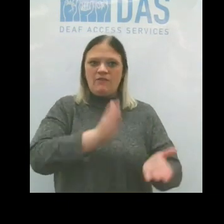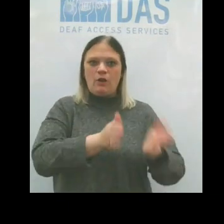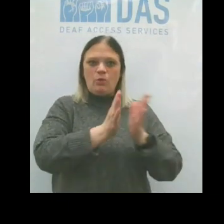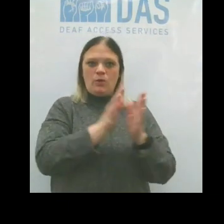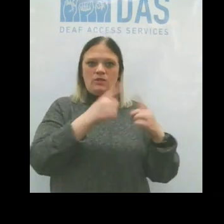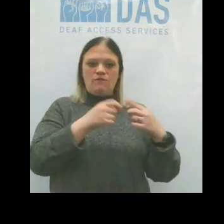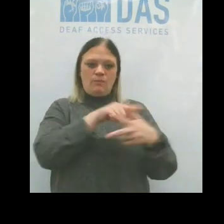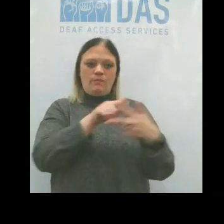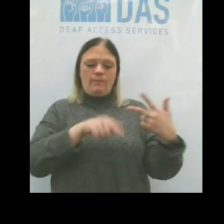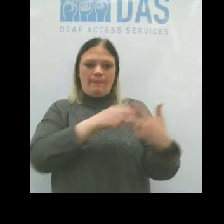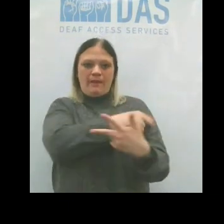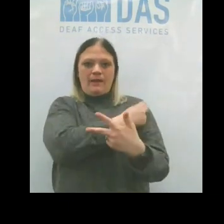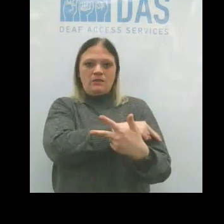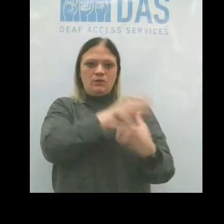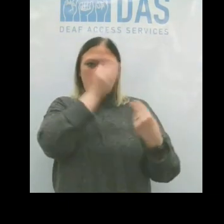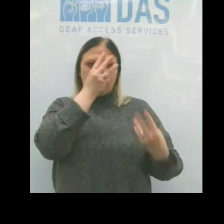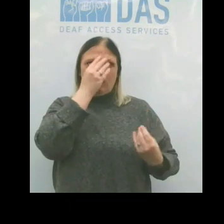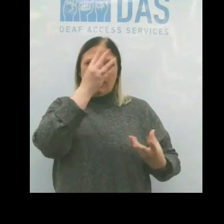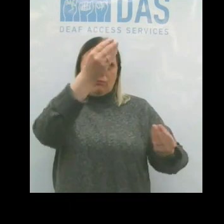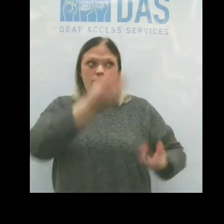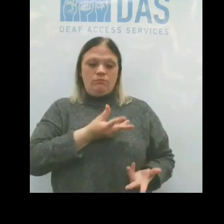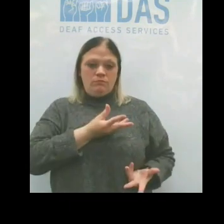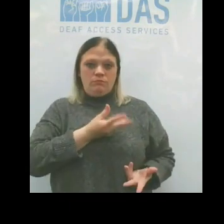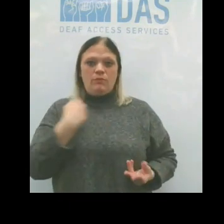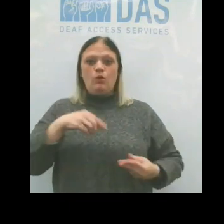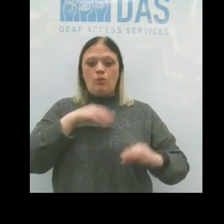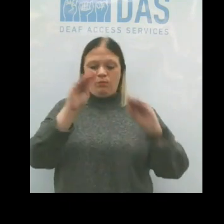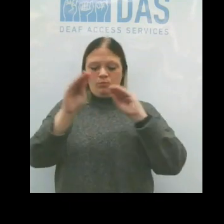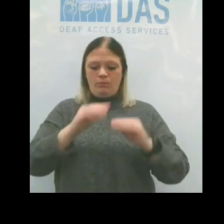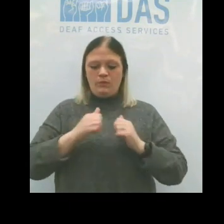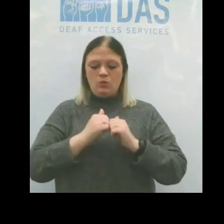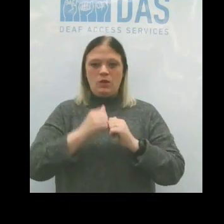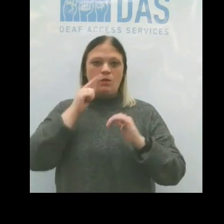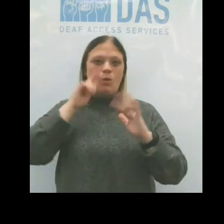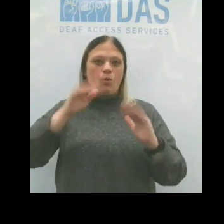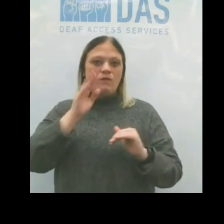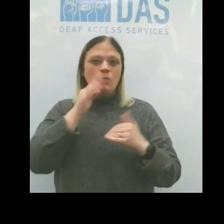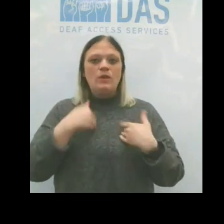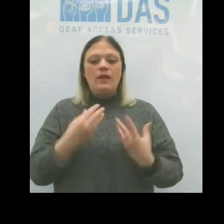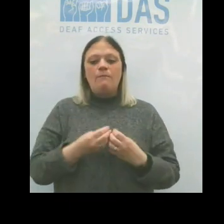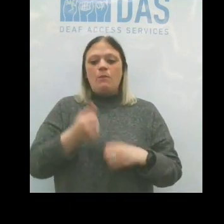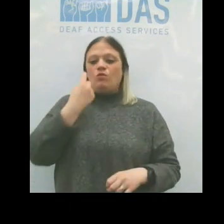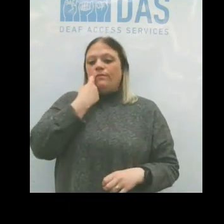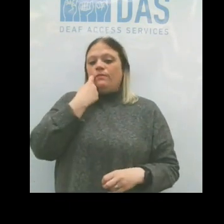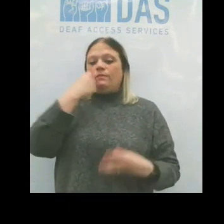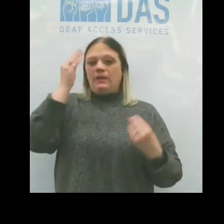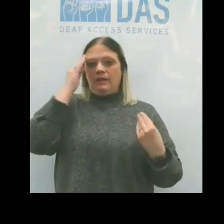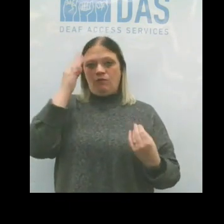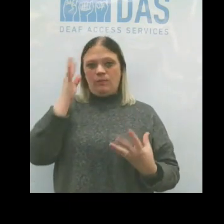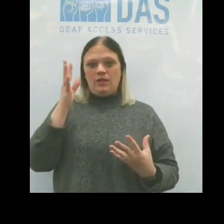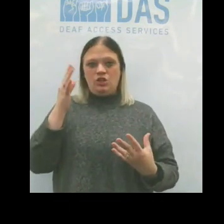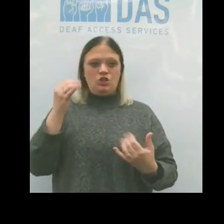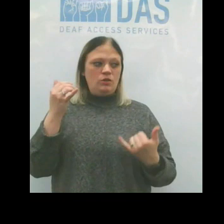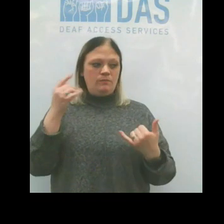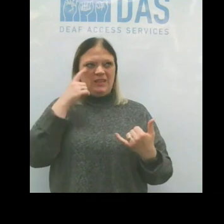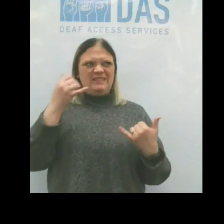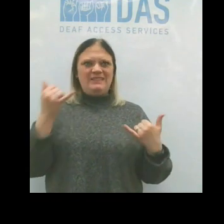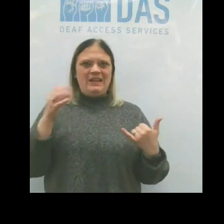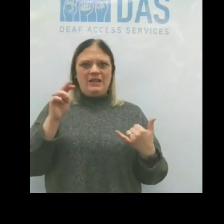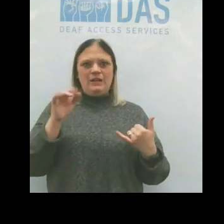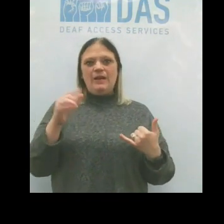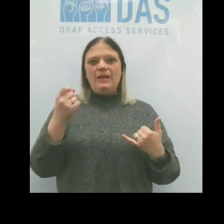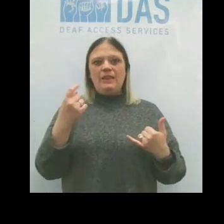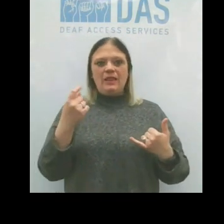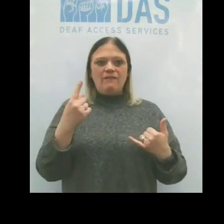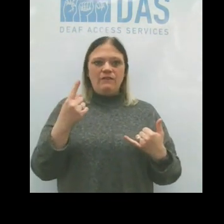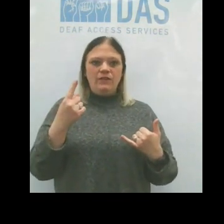groups hospital data, and we're putting that together. Hopefully we'll have the latest hospital data, with today being the 11th, the